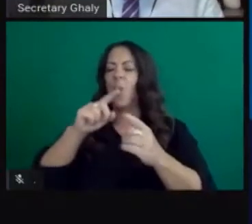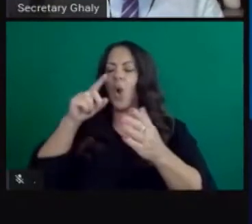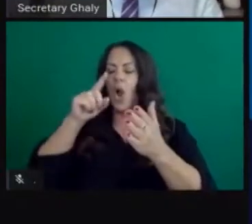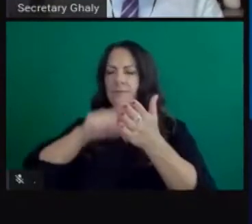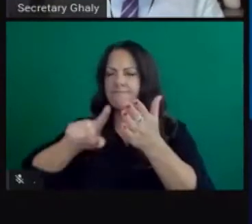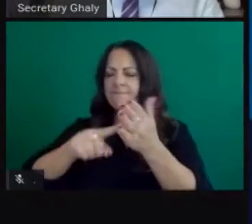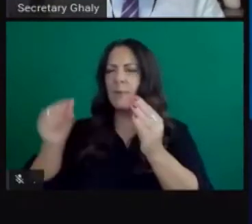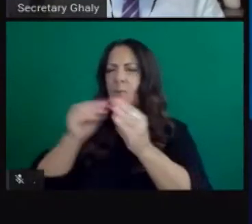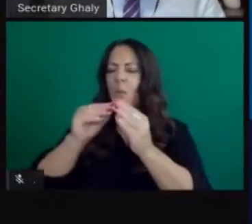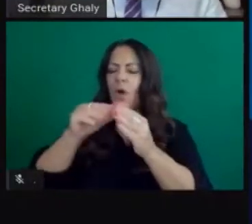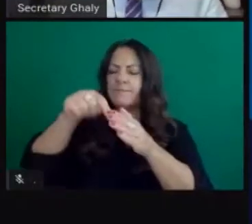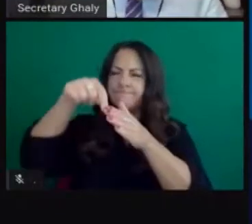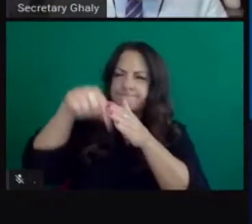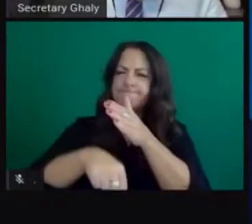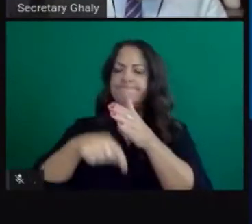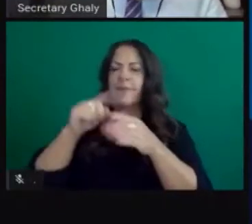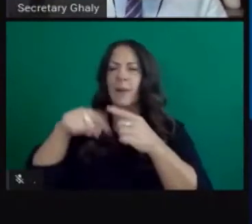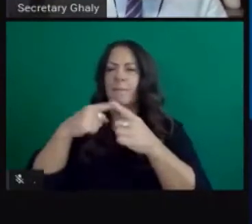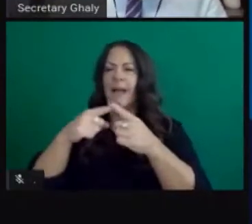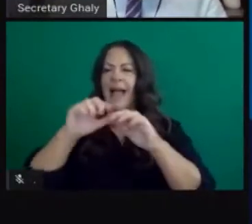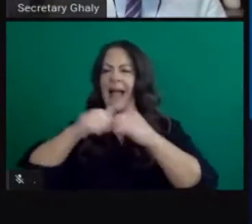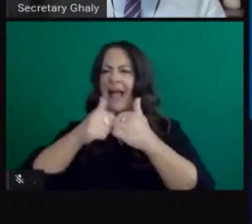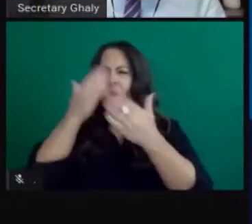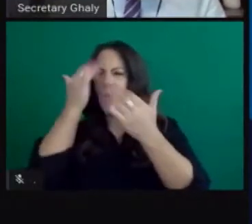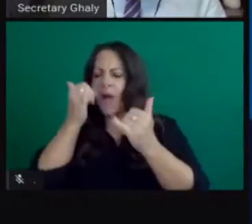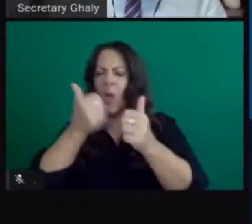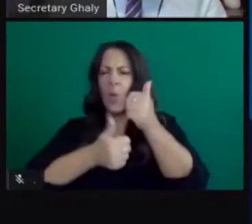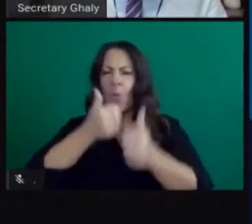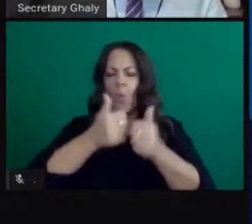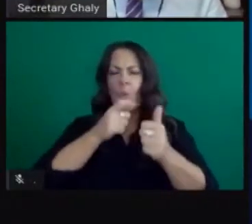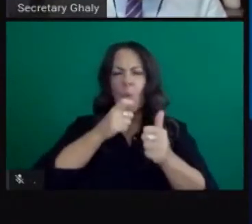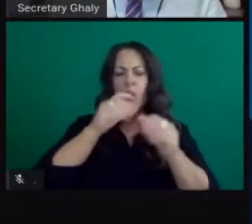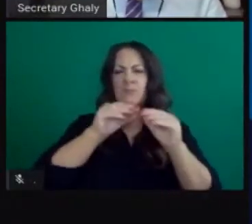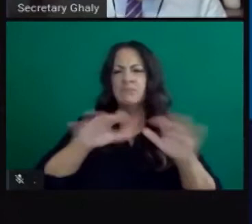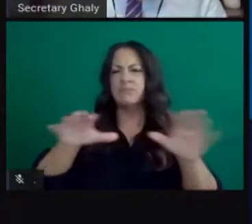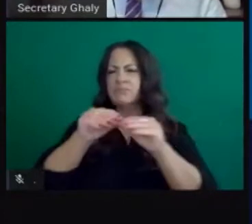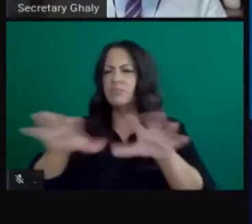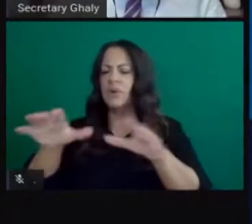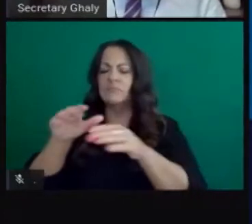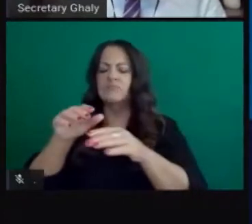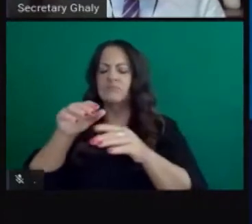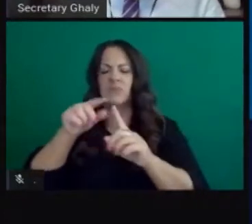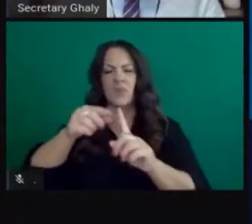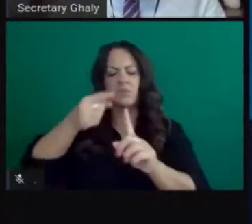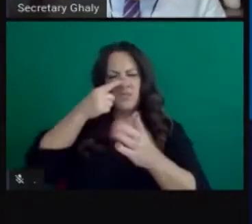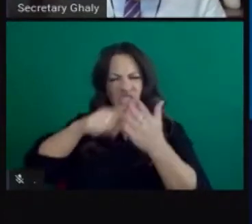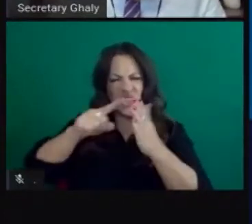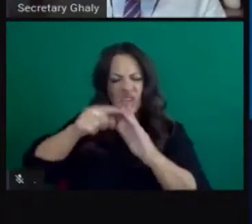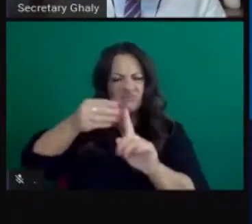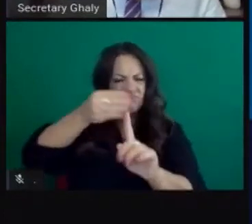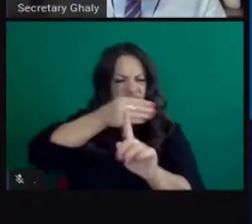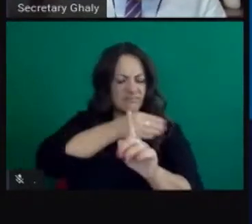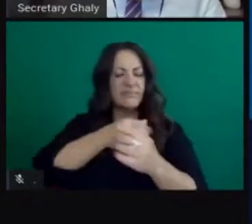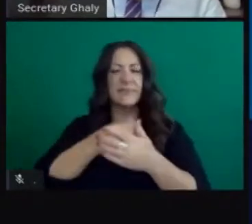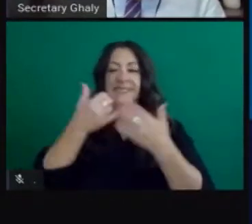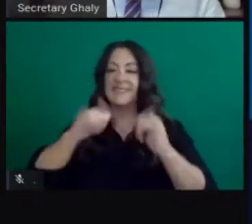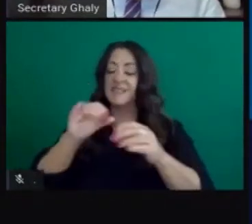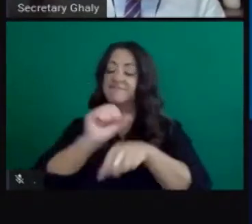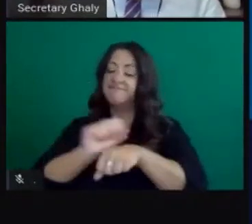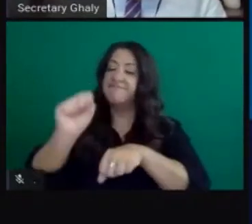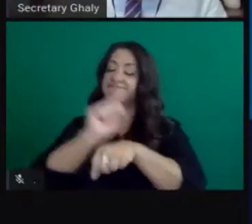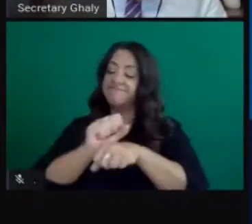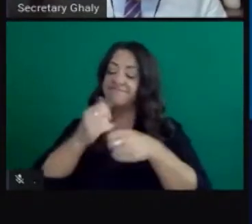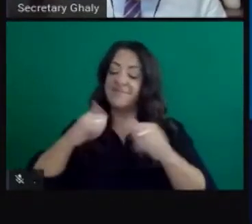So although there is some encouragement here, we know that we still have work to do. Our testing volume is back